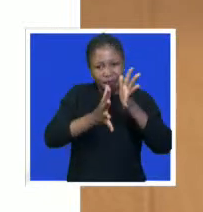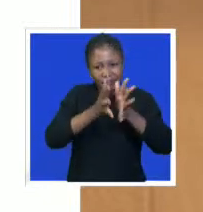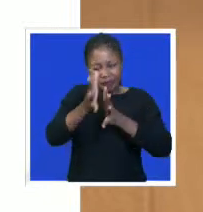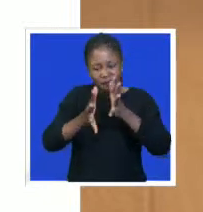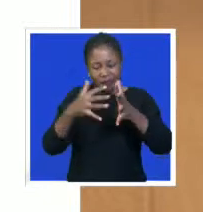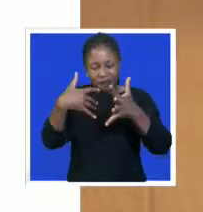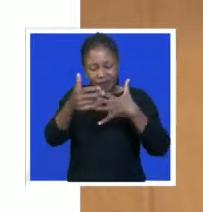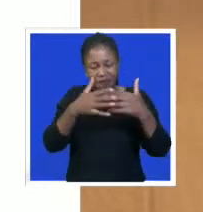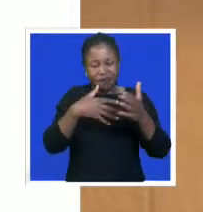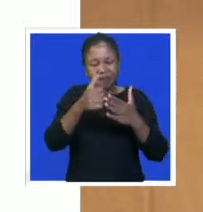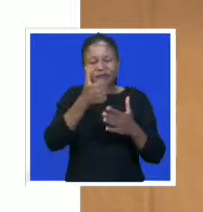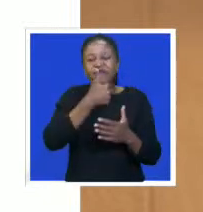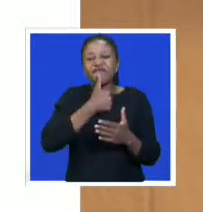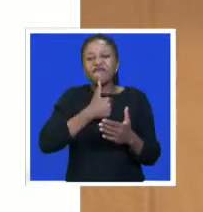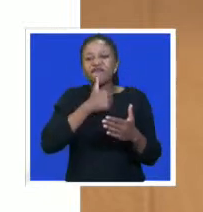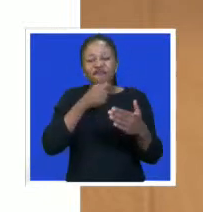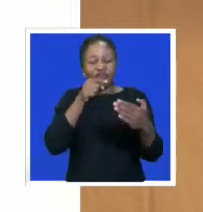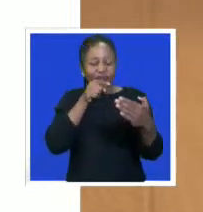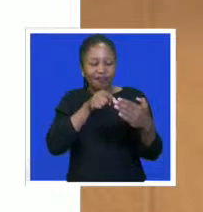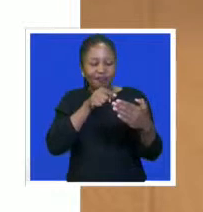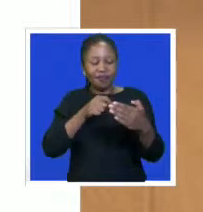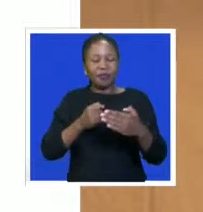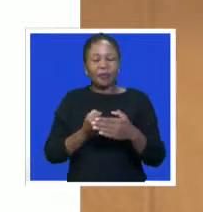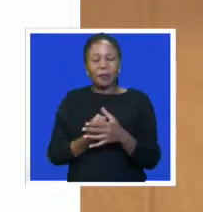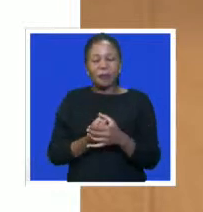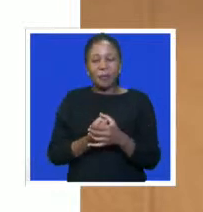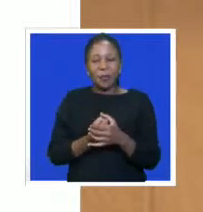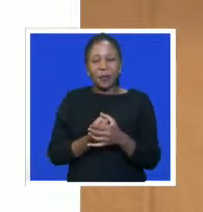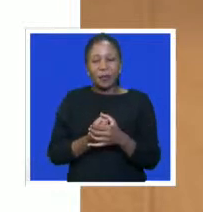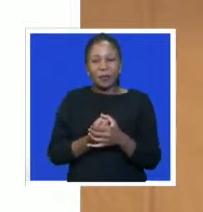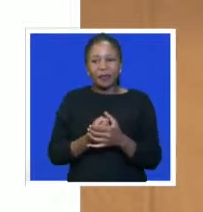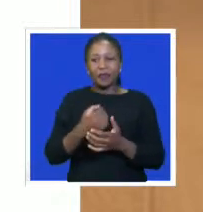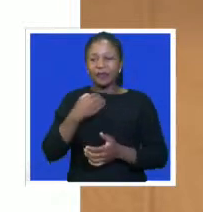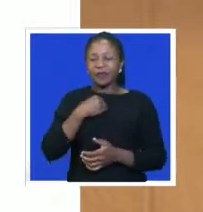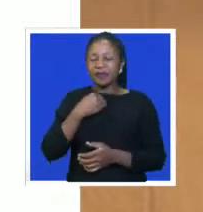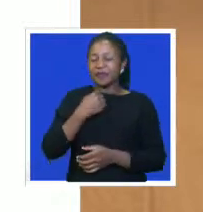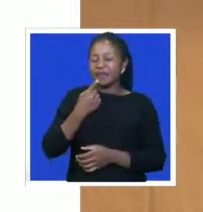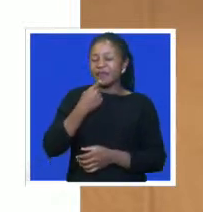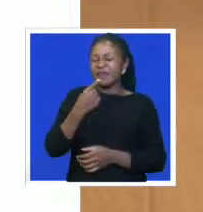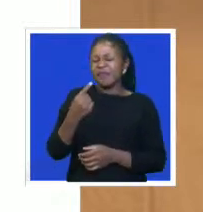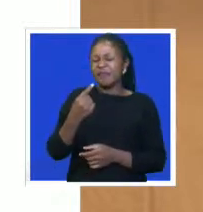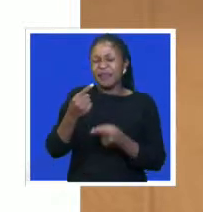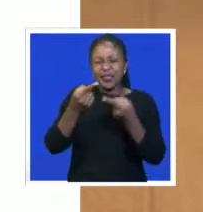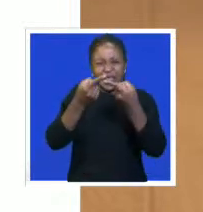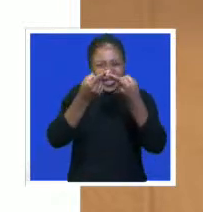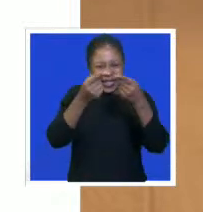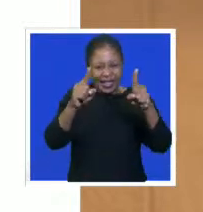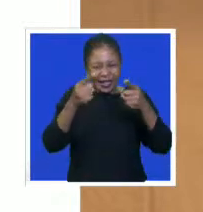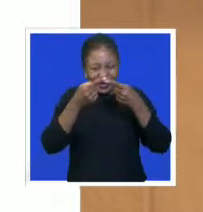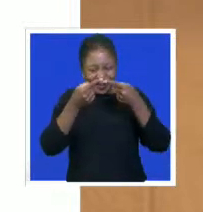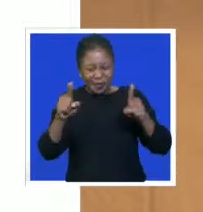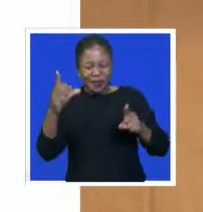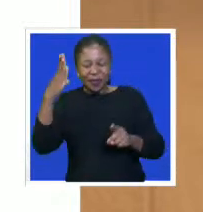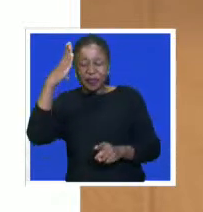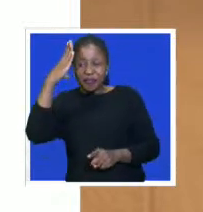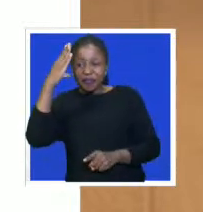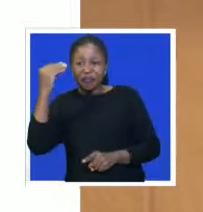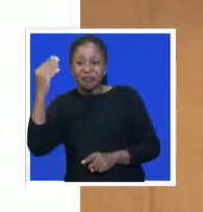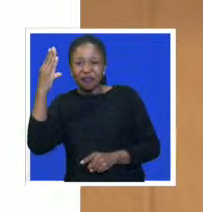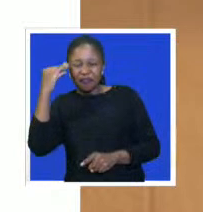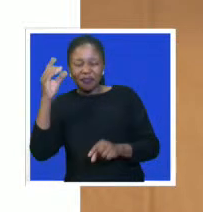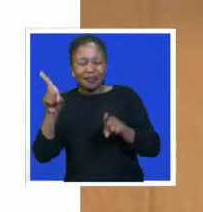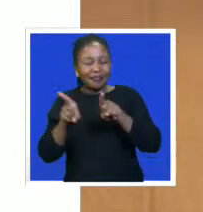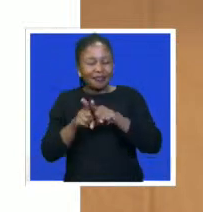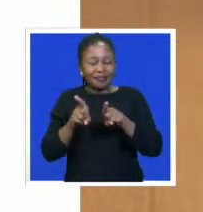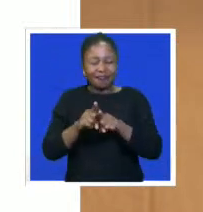it is a narrative, we are saying it is based on different experiences or feelings.